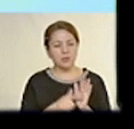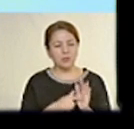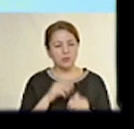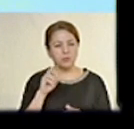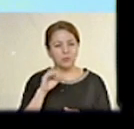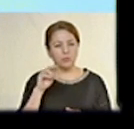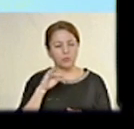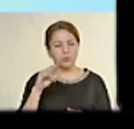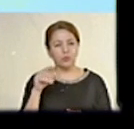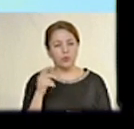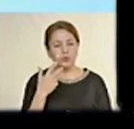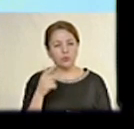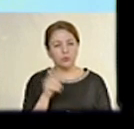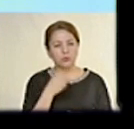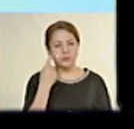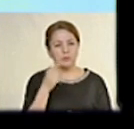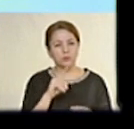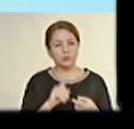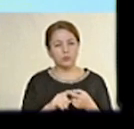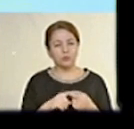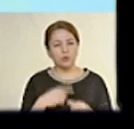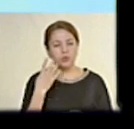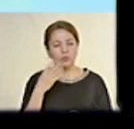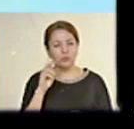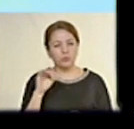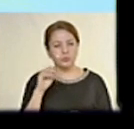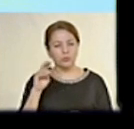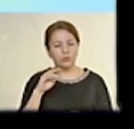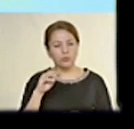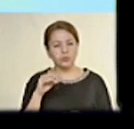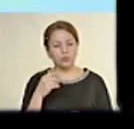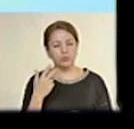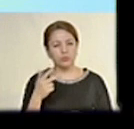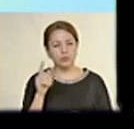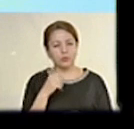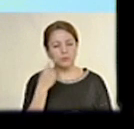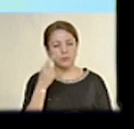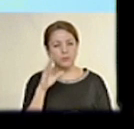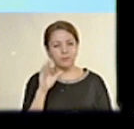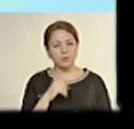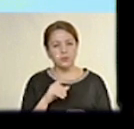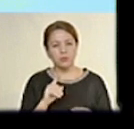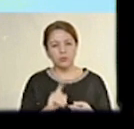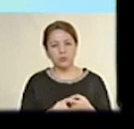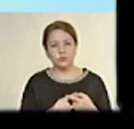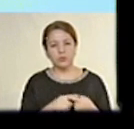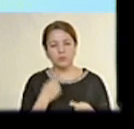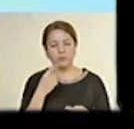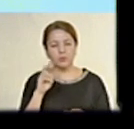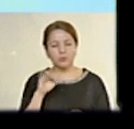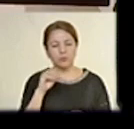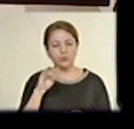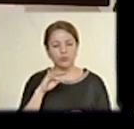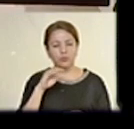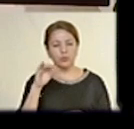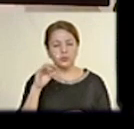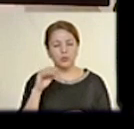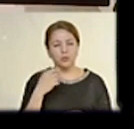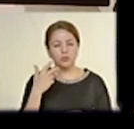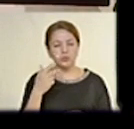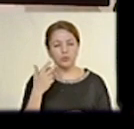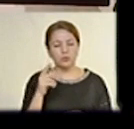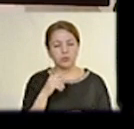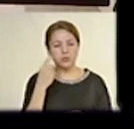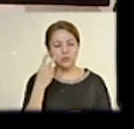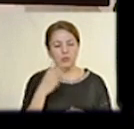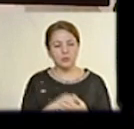dan 1 qo'shilgan 4 butun 3 dan 1 va qo'shilgan 1 butun 3 dan 2. Qani aziz o'quvchilar, bir o'zingiz qo'shib